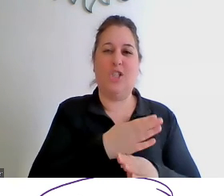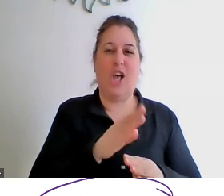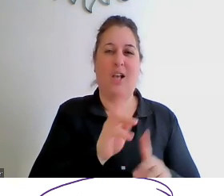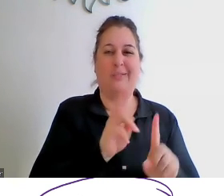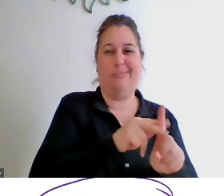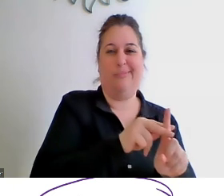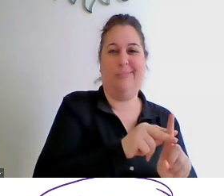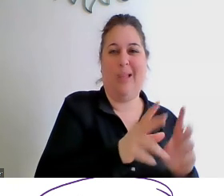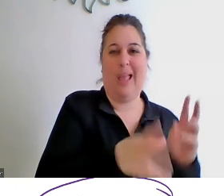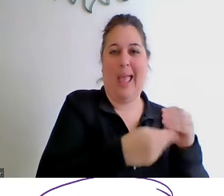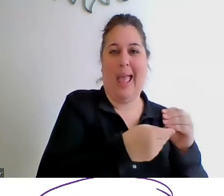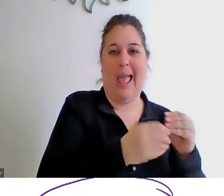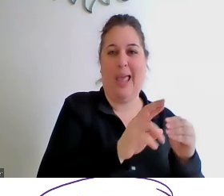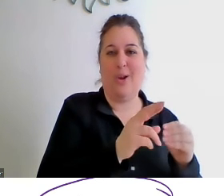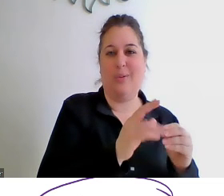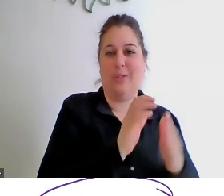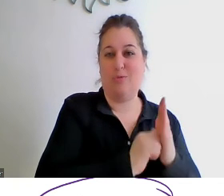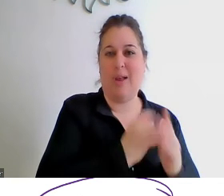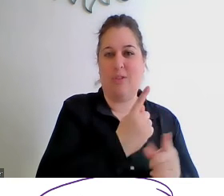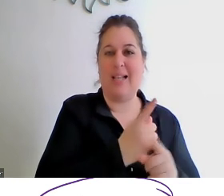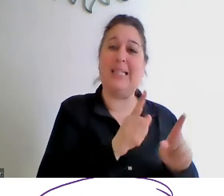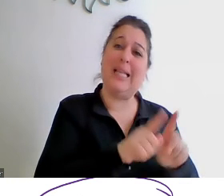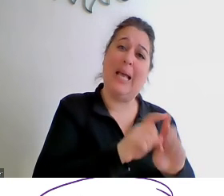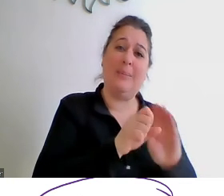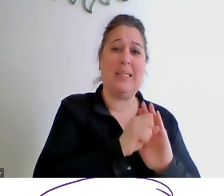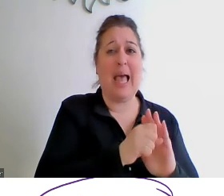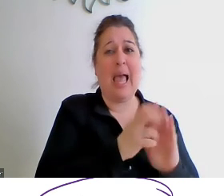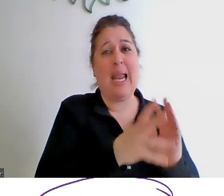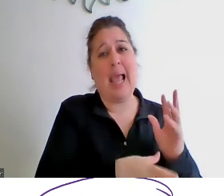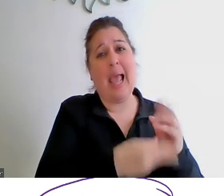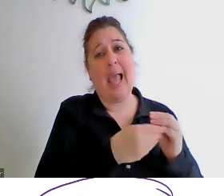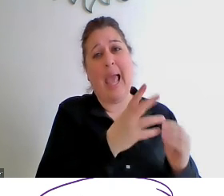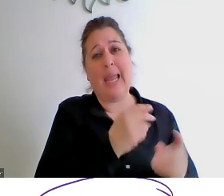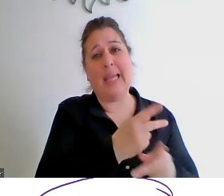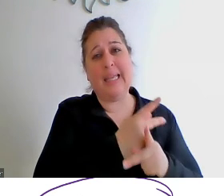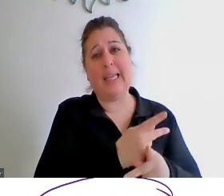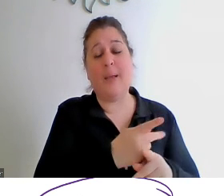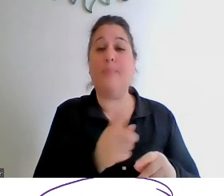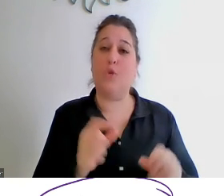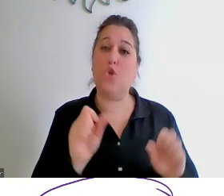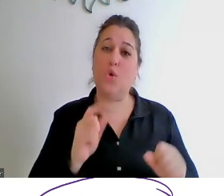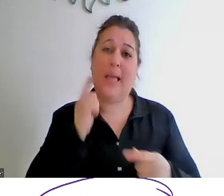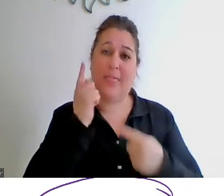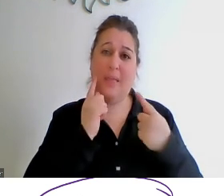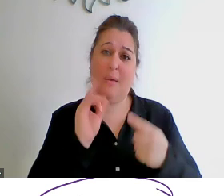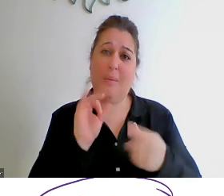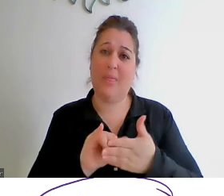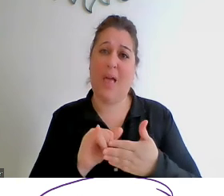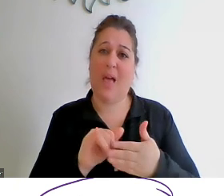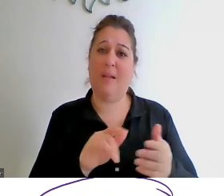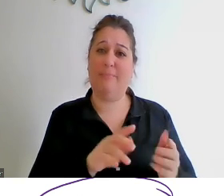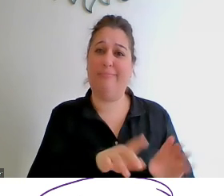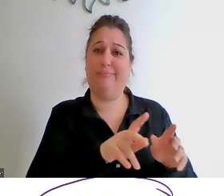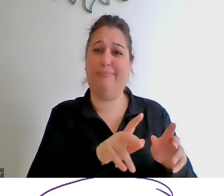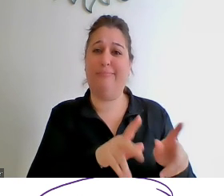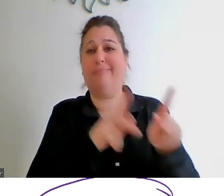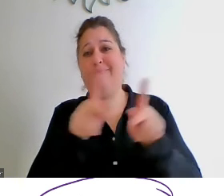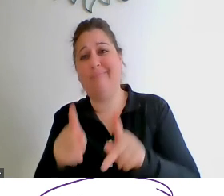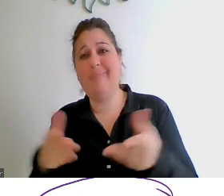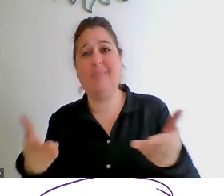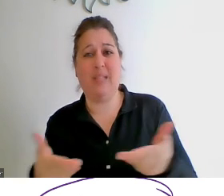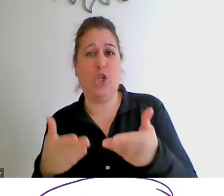help you, even though the song is mainly for adding and subtracting, like same sign, add, and keep. Look, same sign,